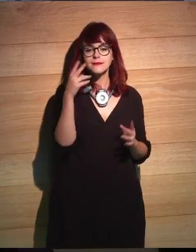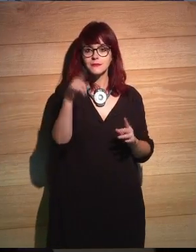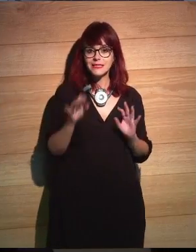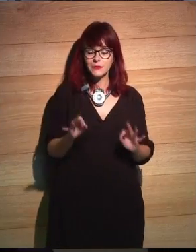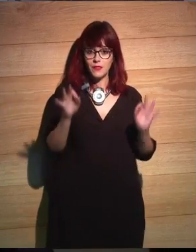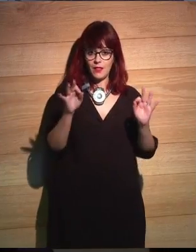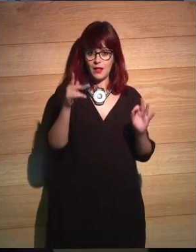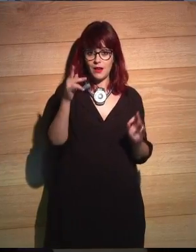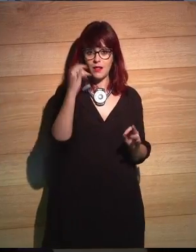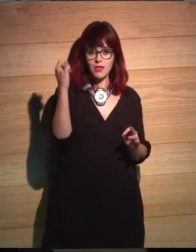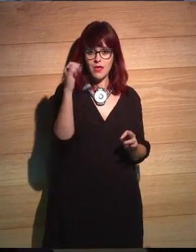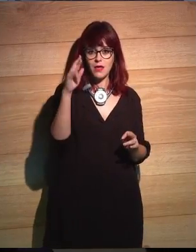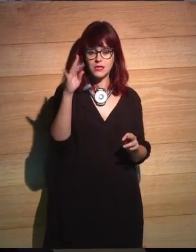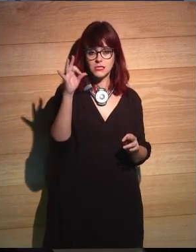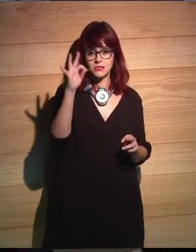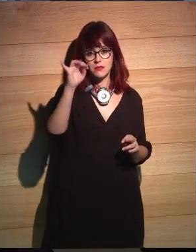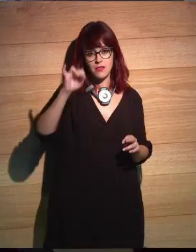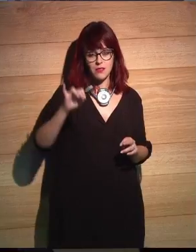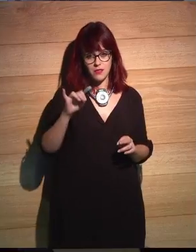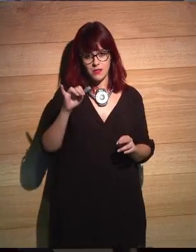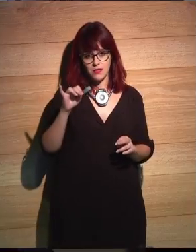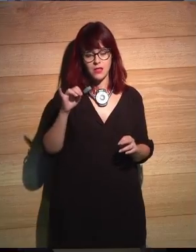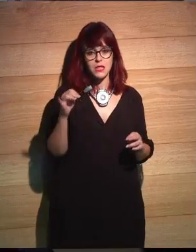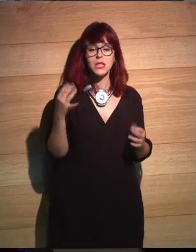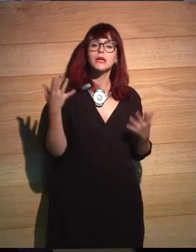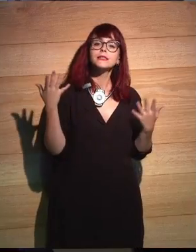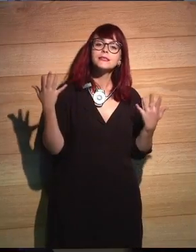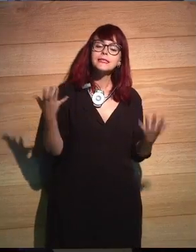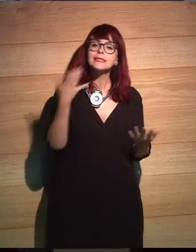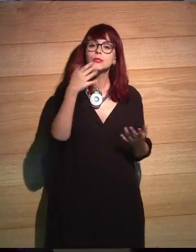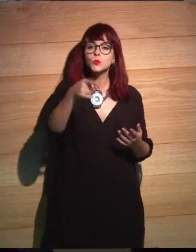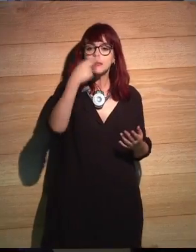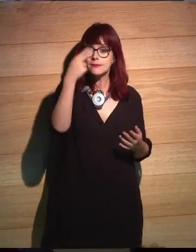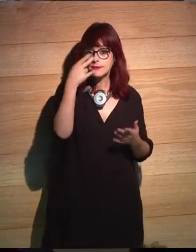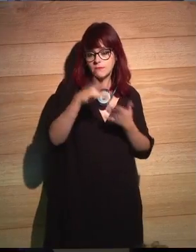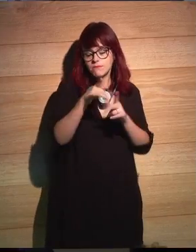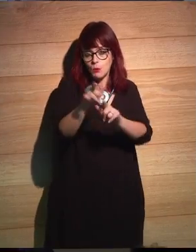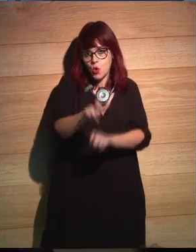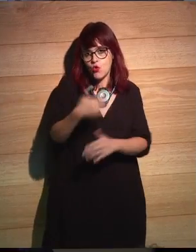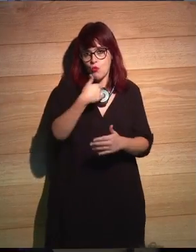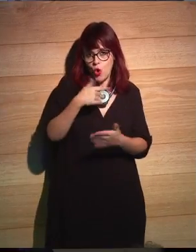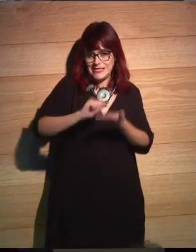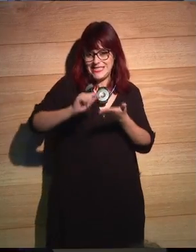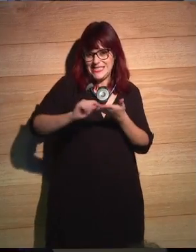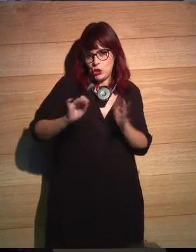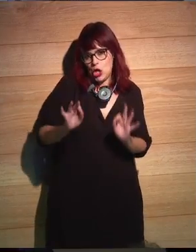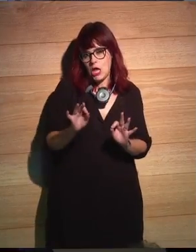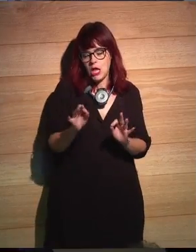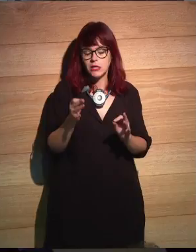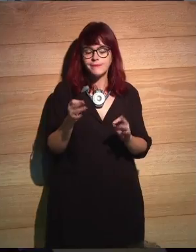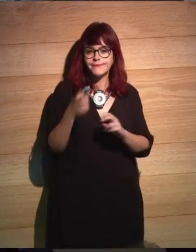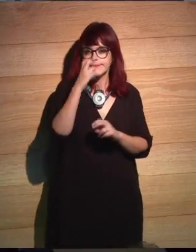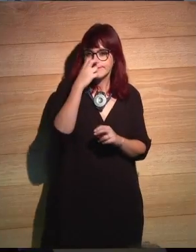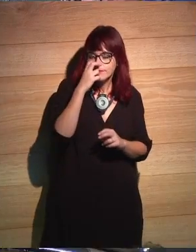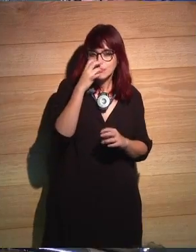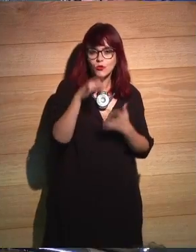I would like to know, Kirsty, I would like to know whether it was interesting for you as a writer